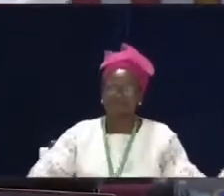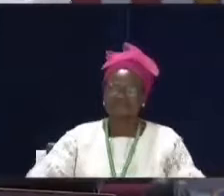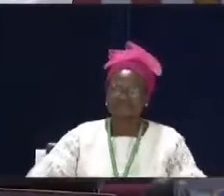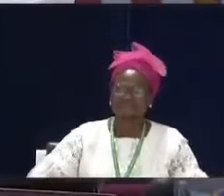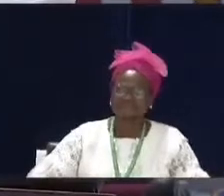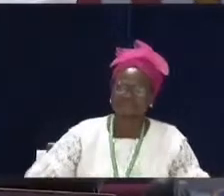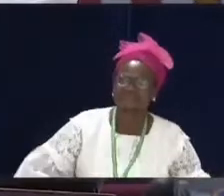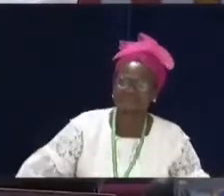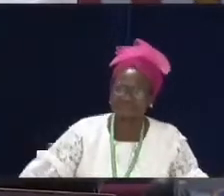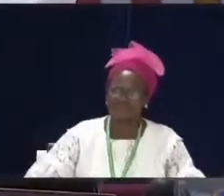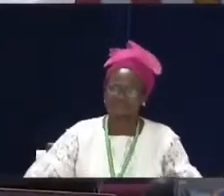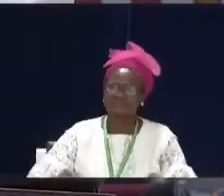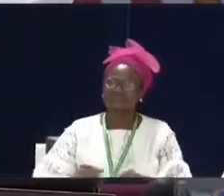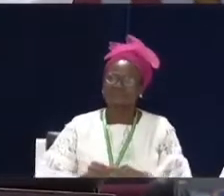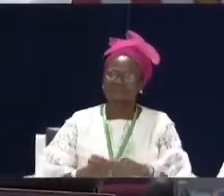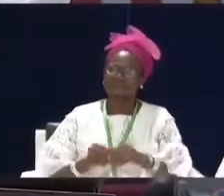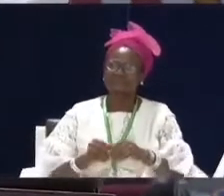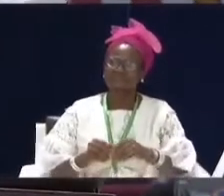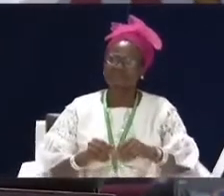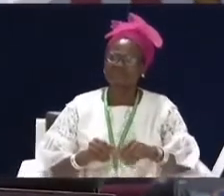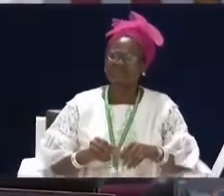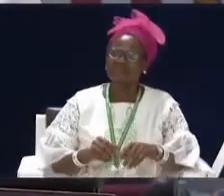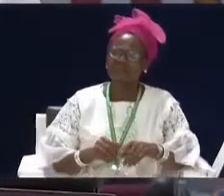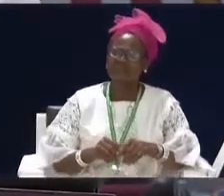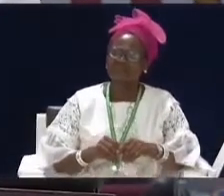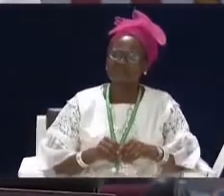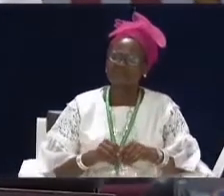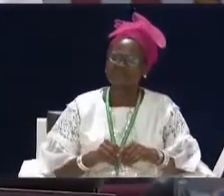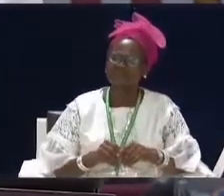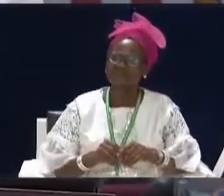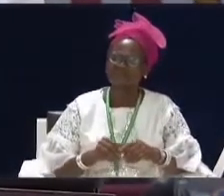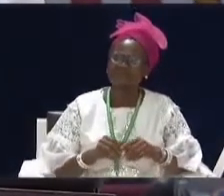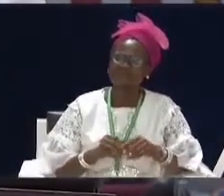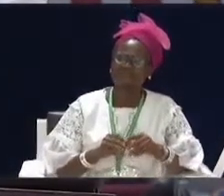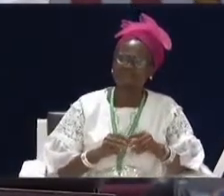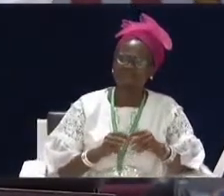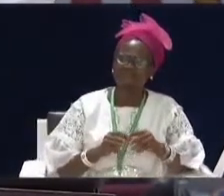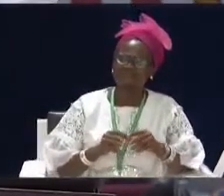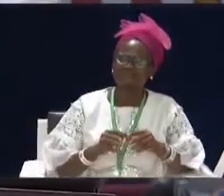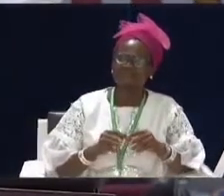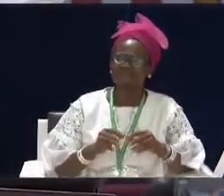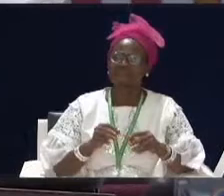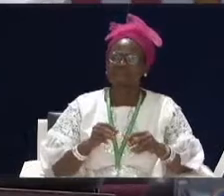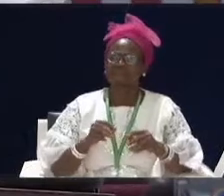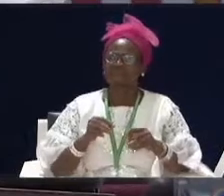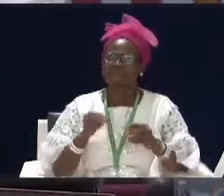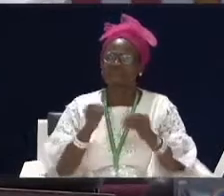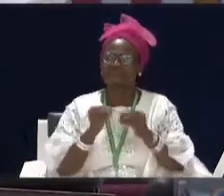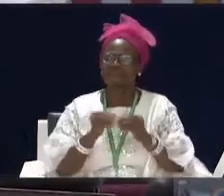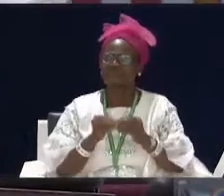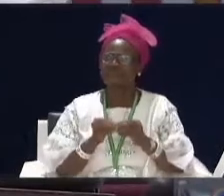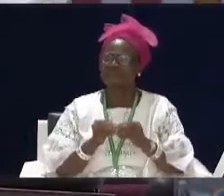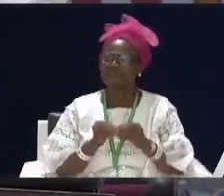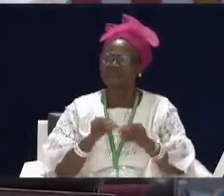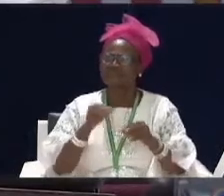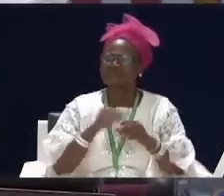erratic. That's the word he used, more erratic.